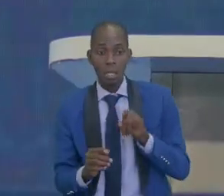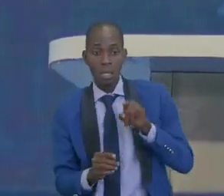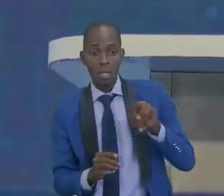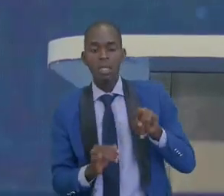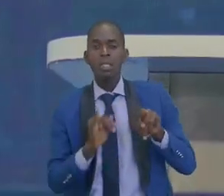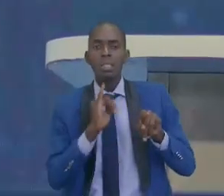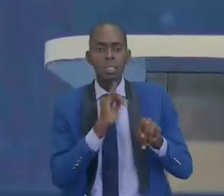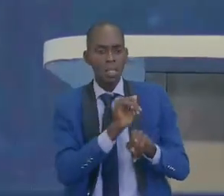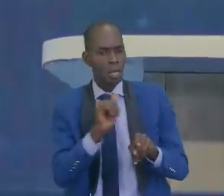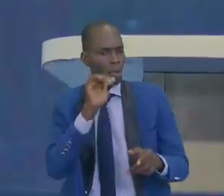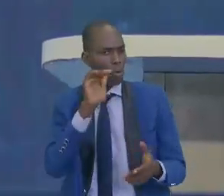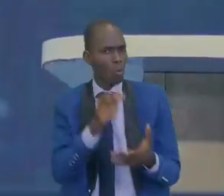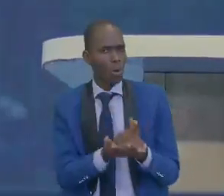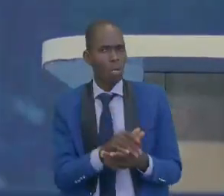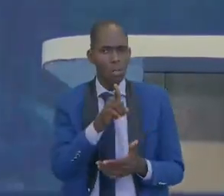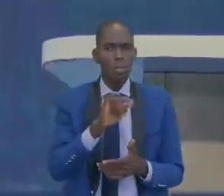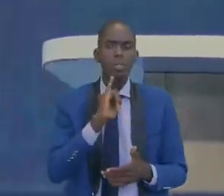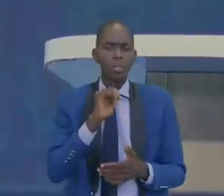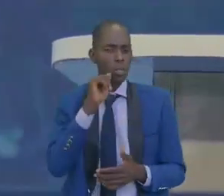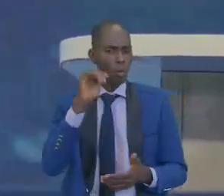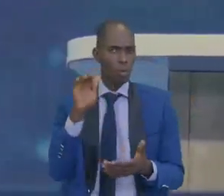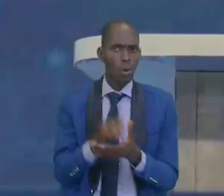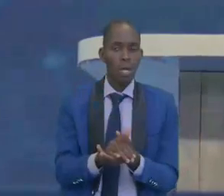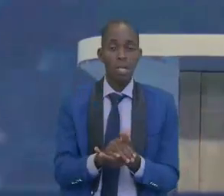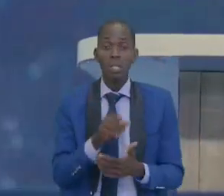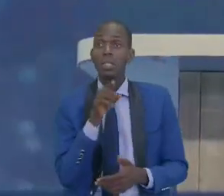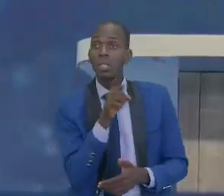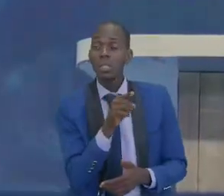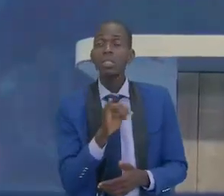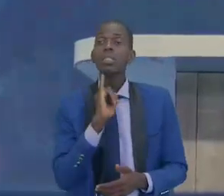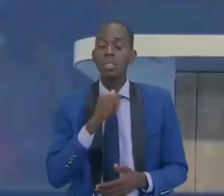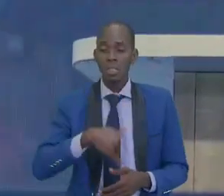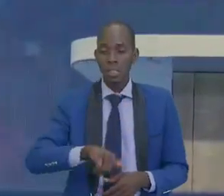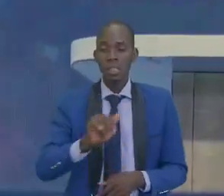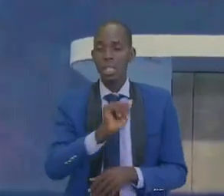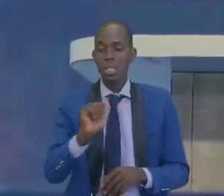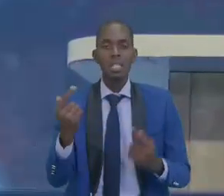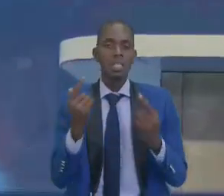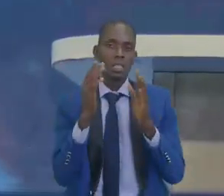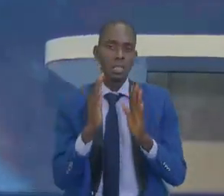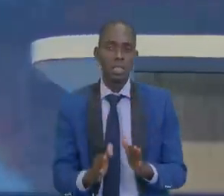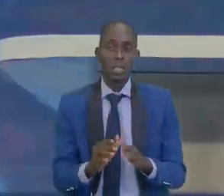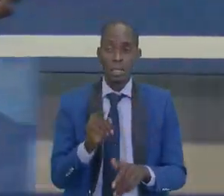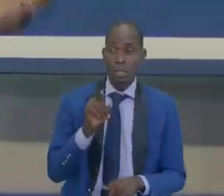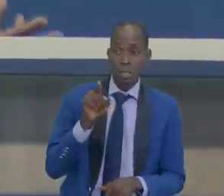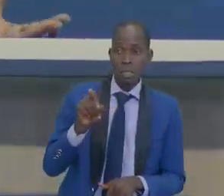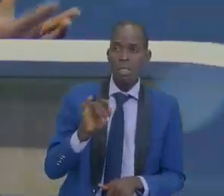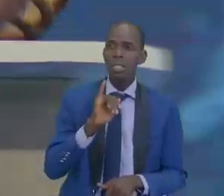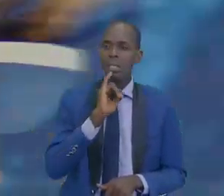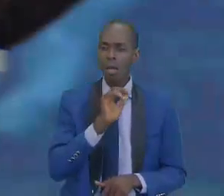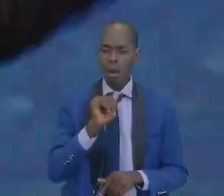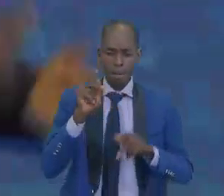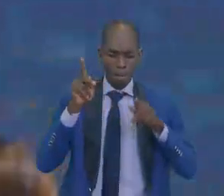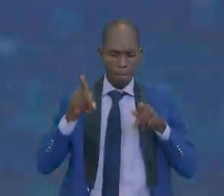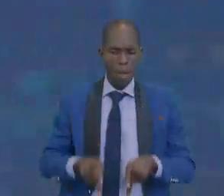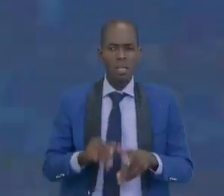wife. She's a wife. She is a sinner. She's a person that has a